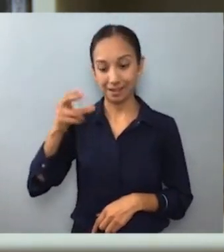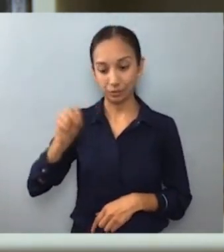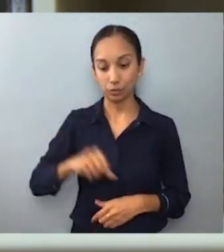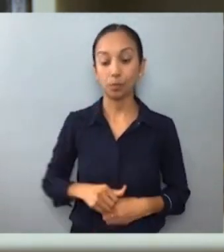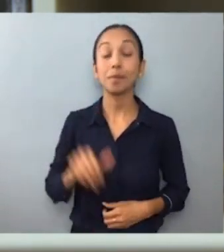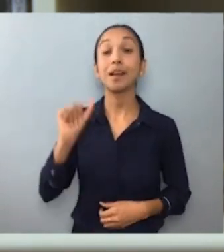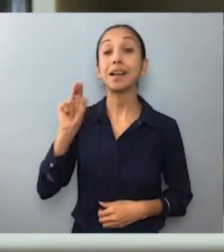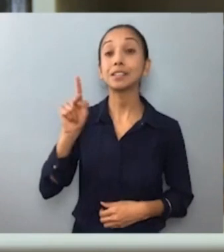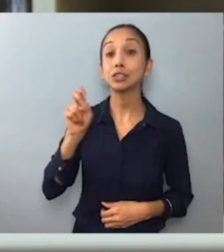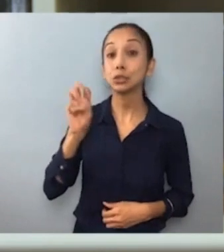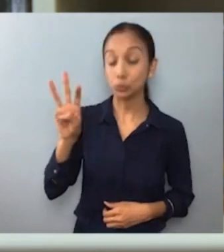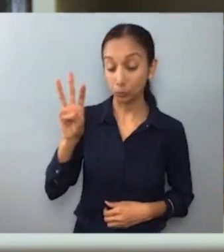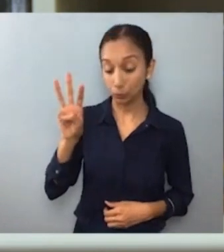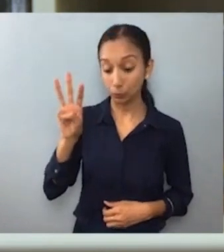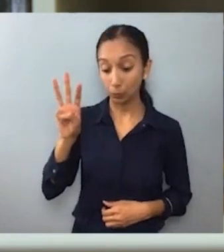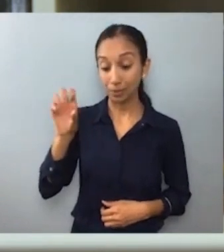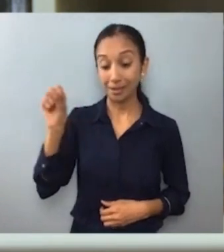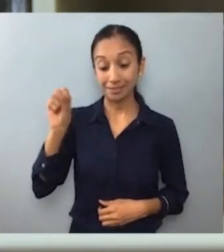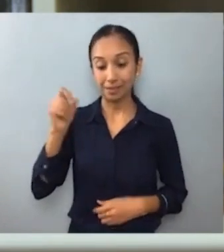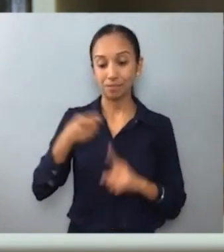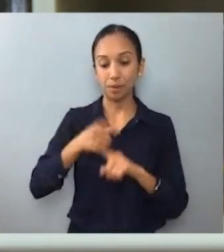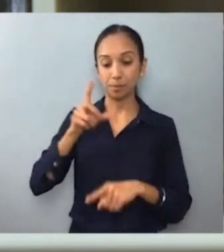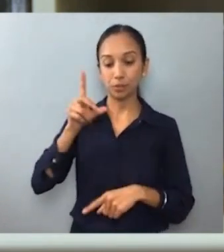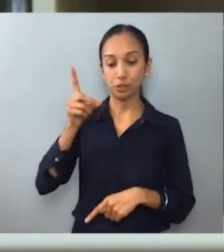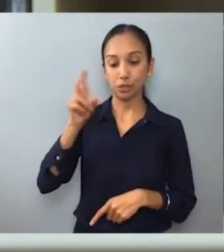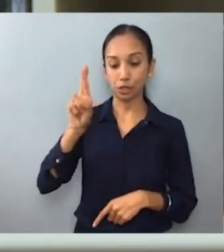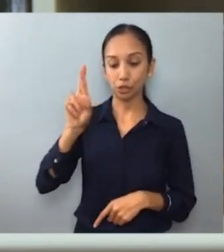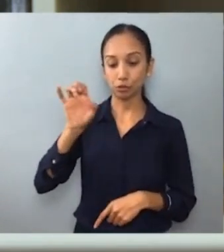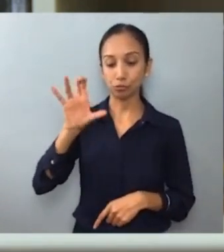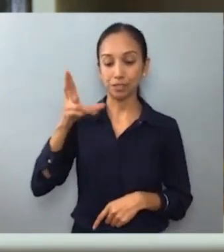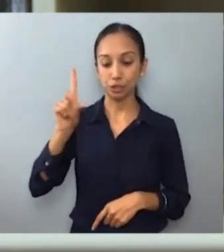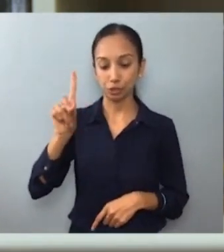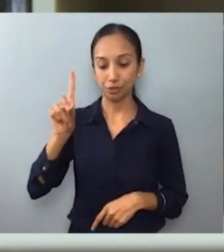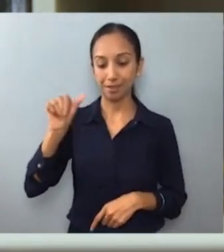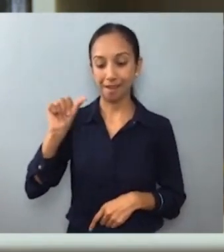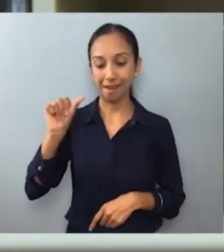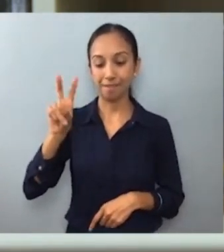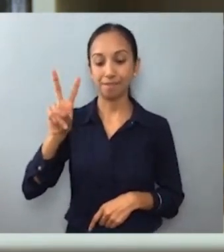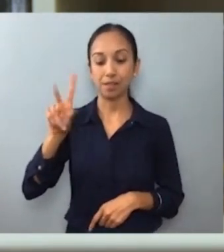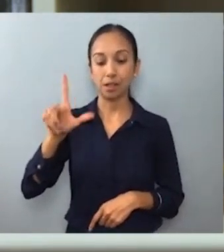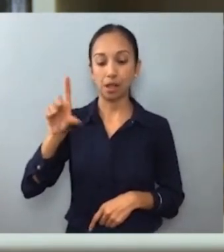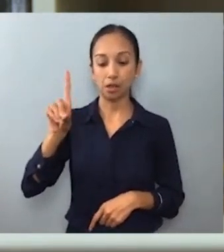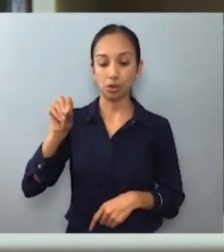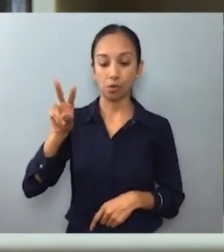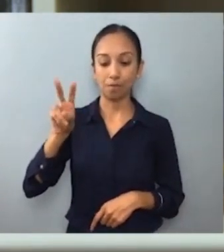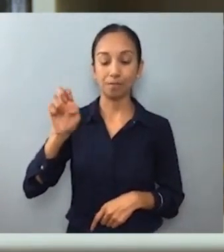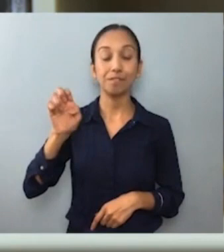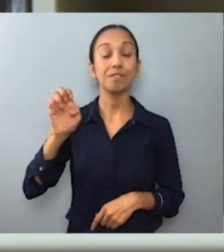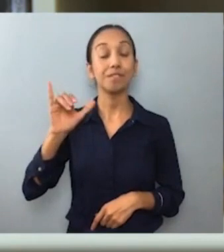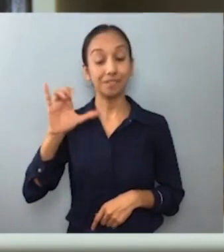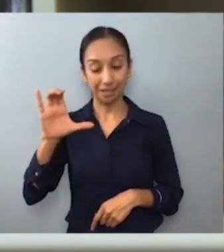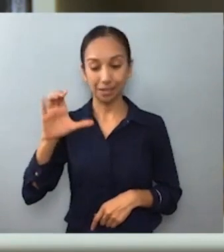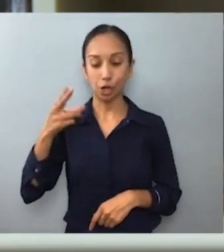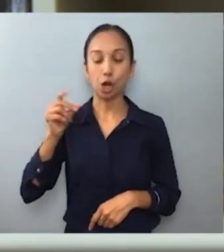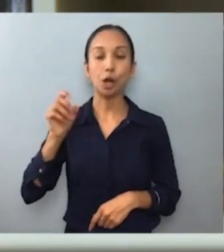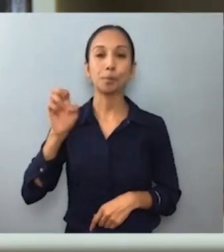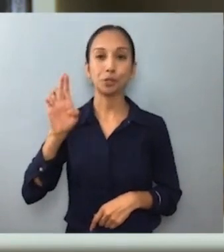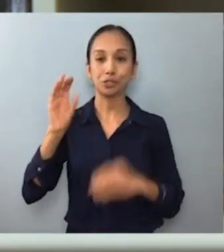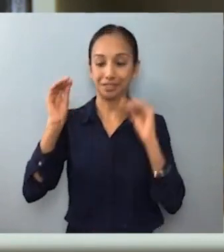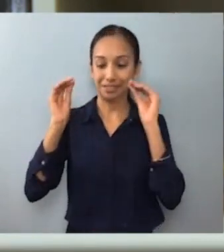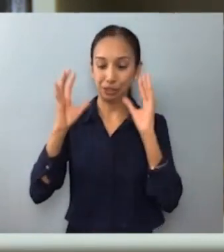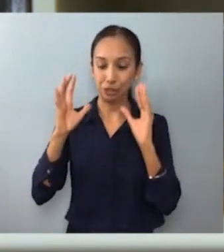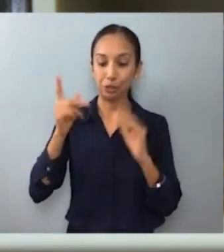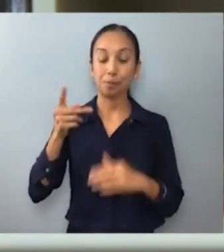Subing Subing from the Dr. Richard A. Vladovic Harbor Teacher Preparation Academy. Dana Ogbidi from